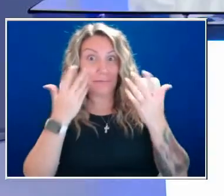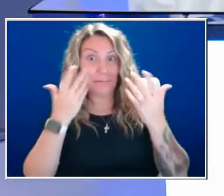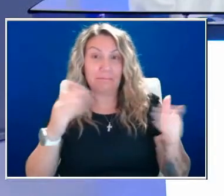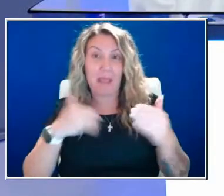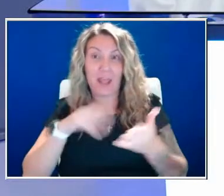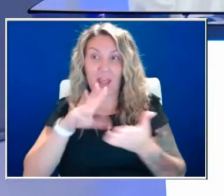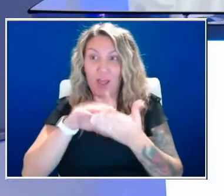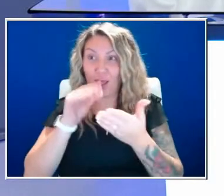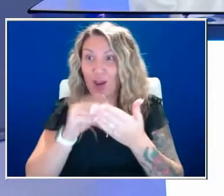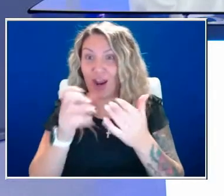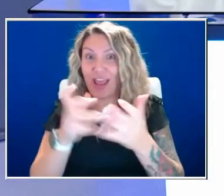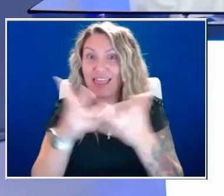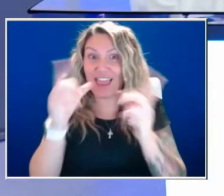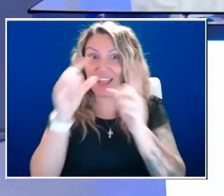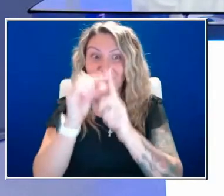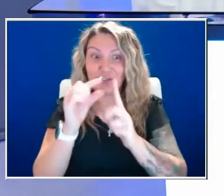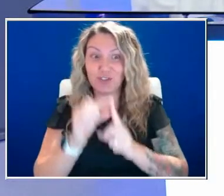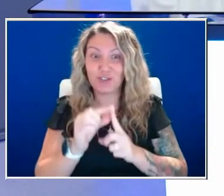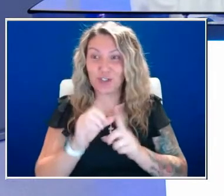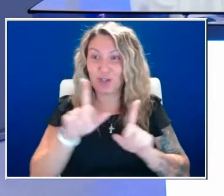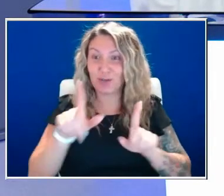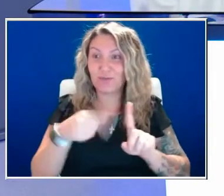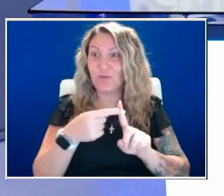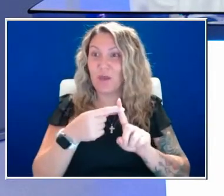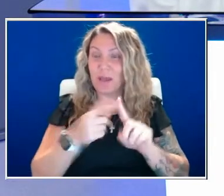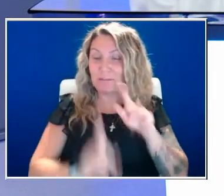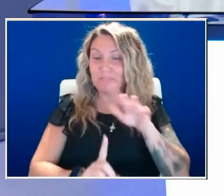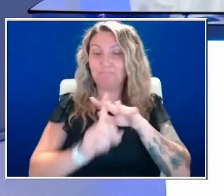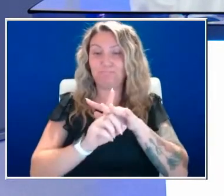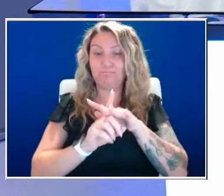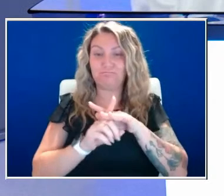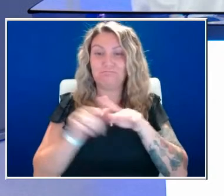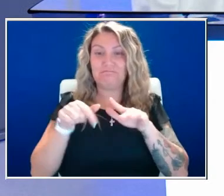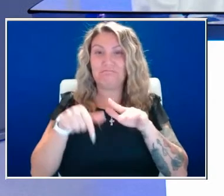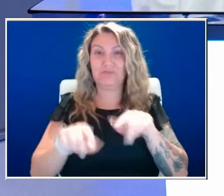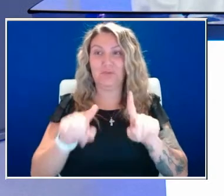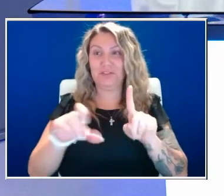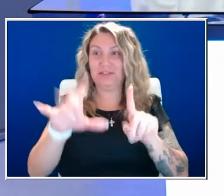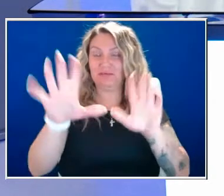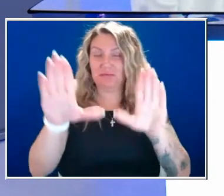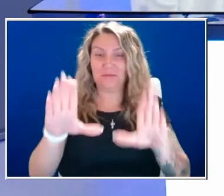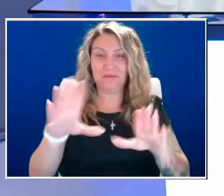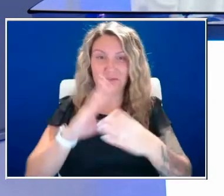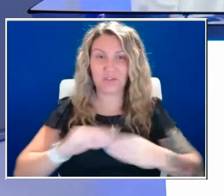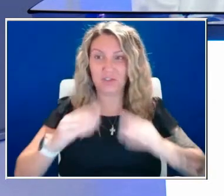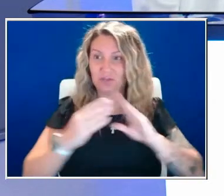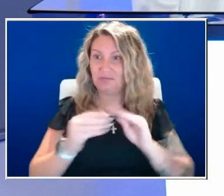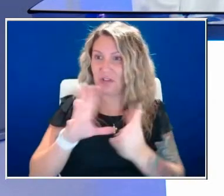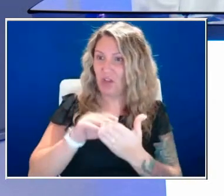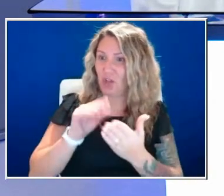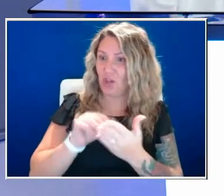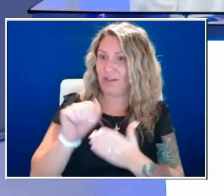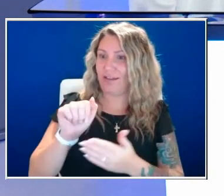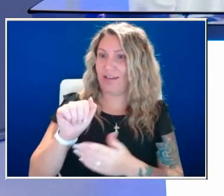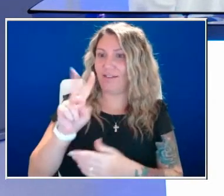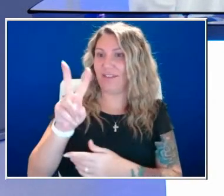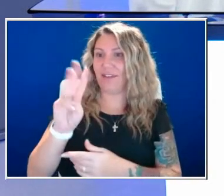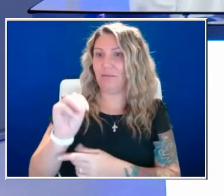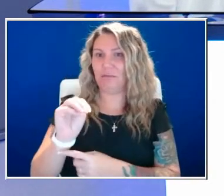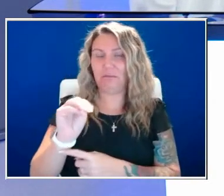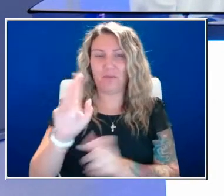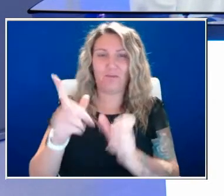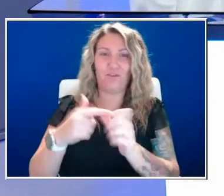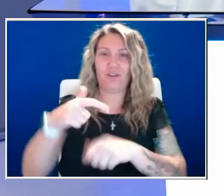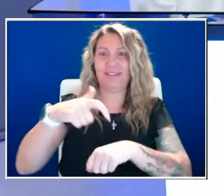terms as they come up in these really fantastic stories. I was learning what AVM was for the first time. So for people who are hearing it for the first time, Doctor,